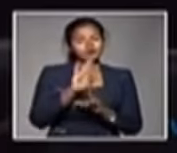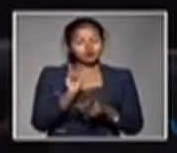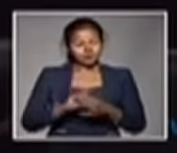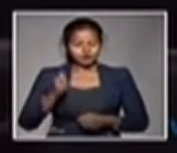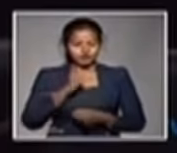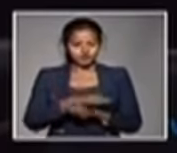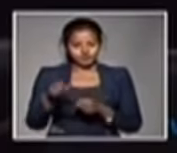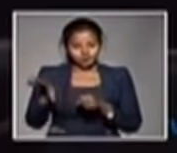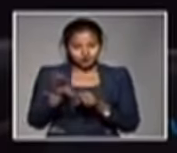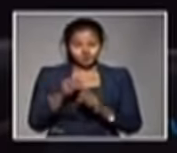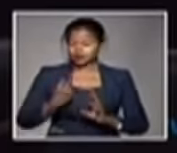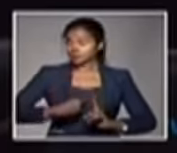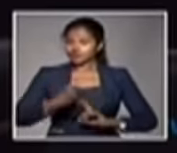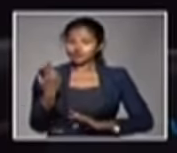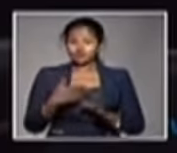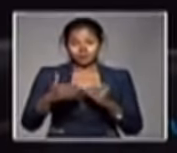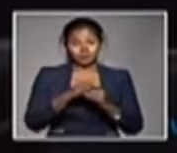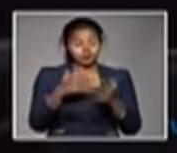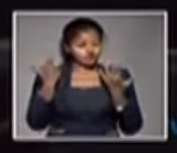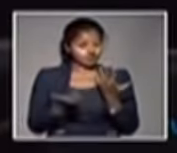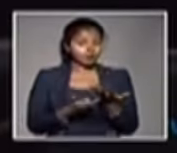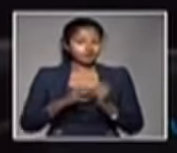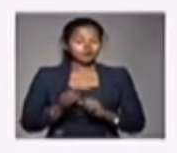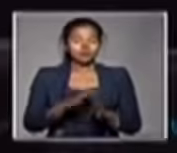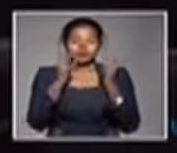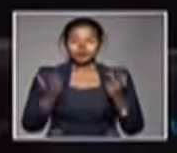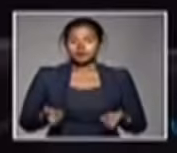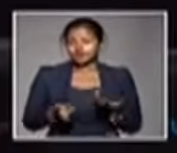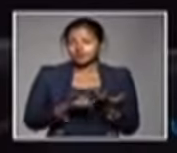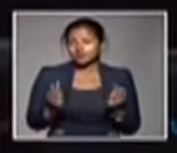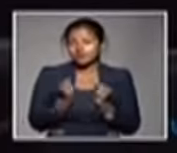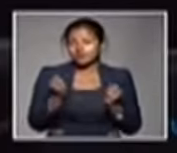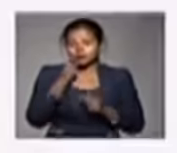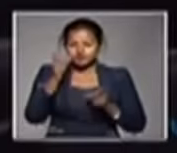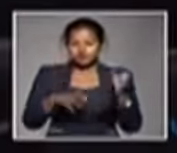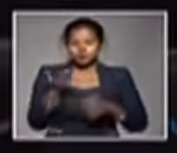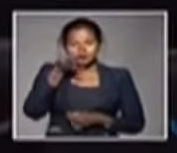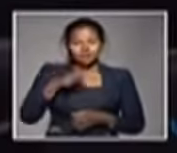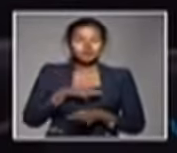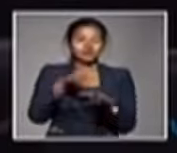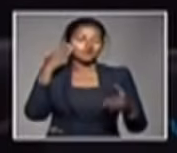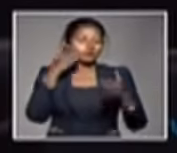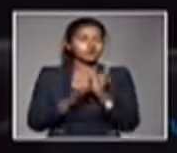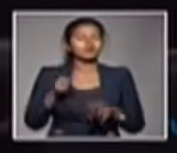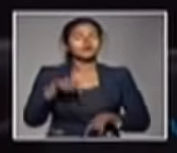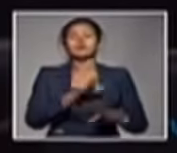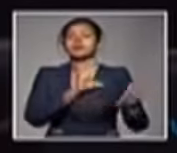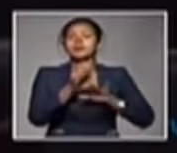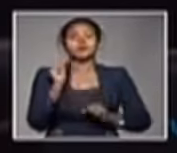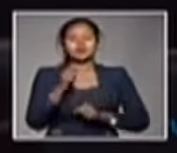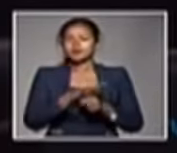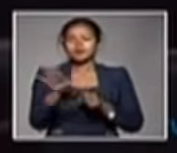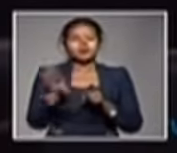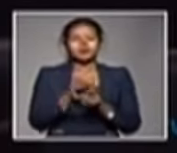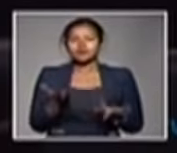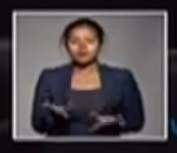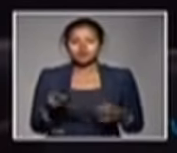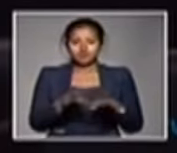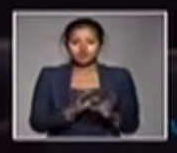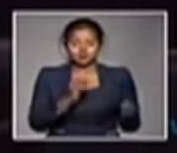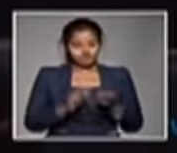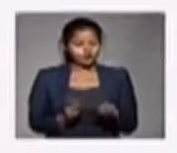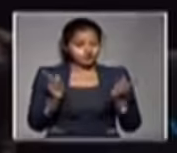to be severe than the first wave. This has created fear among the public over the pandemic. What is the current situation of the virus? Has the transmission